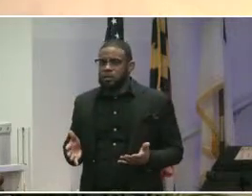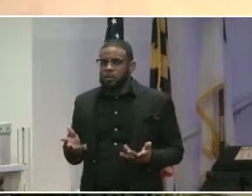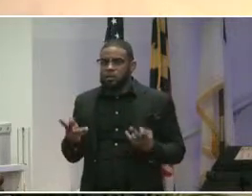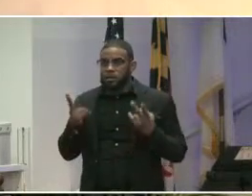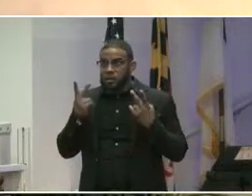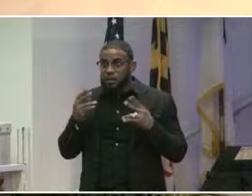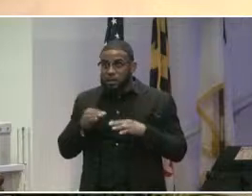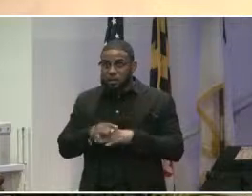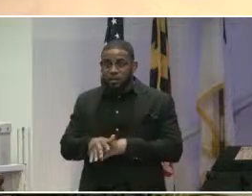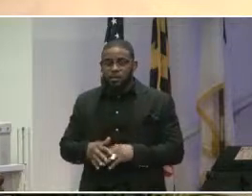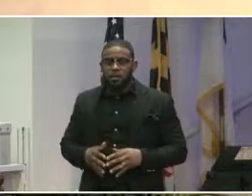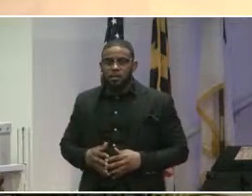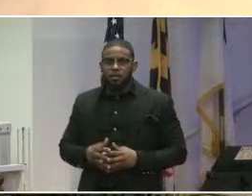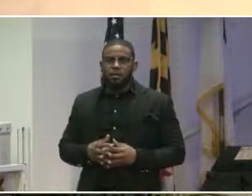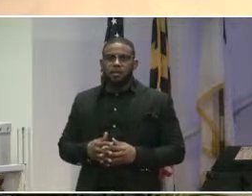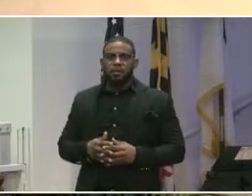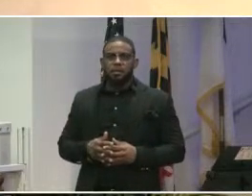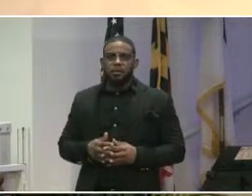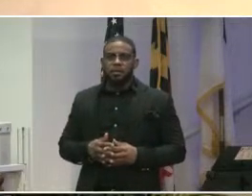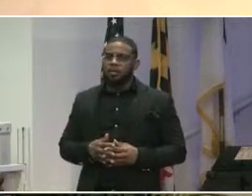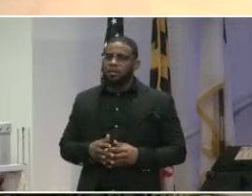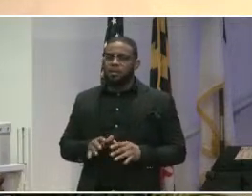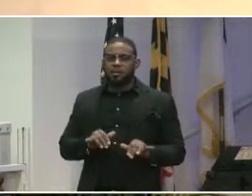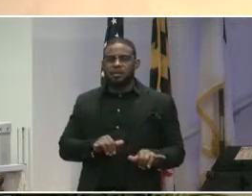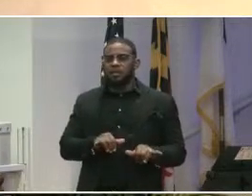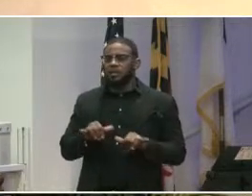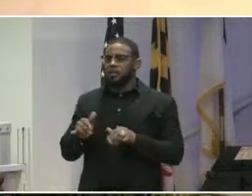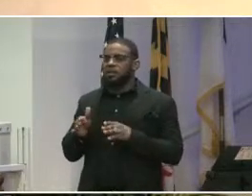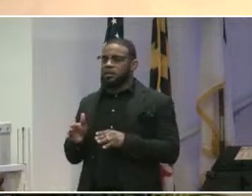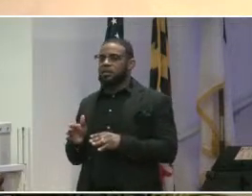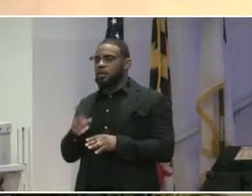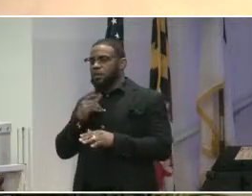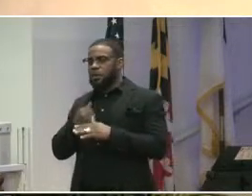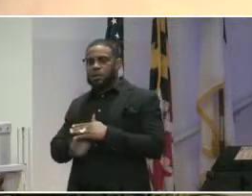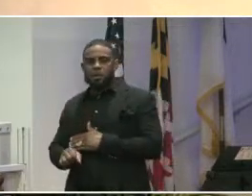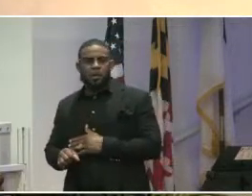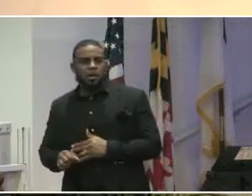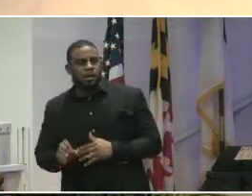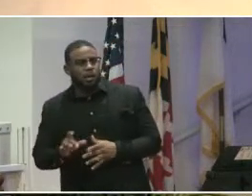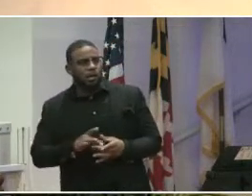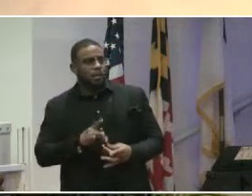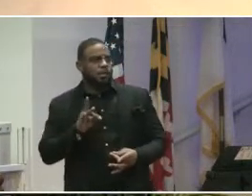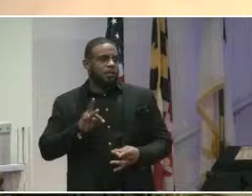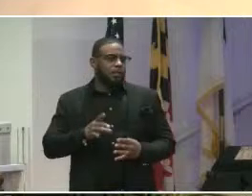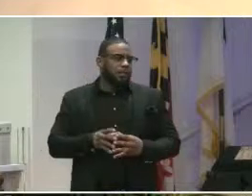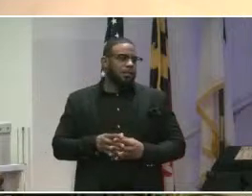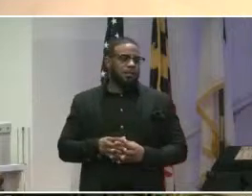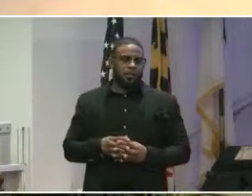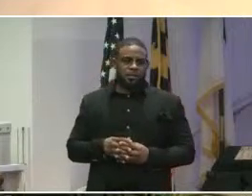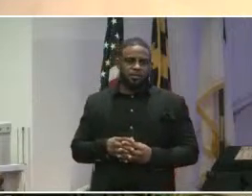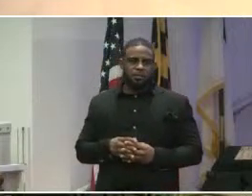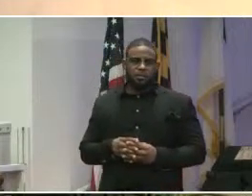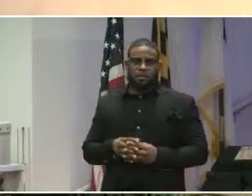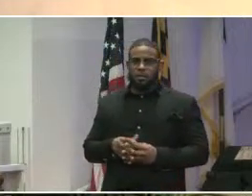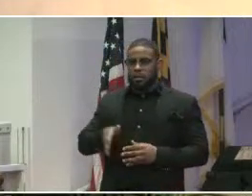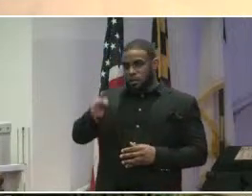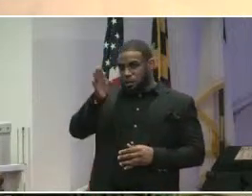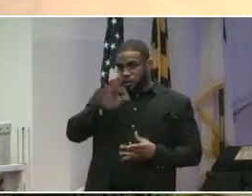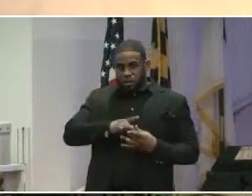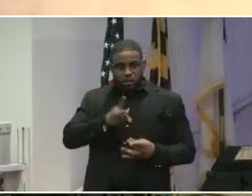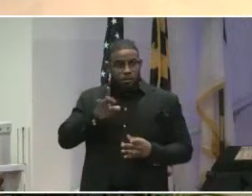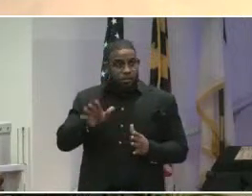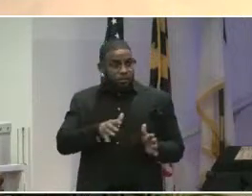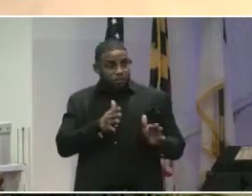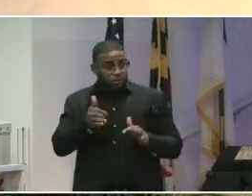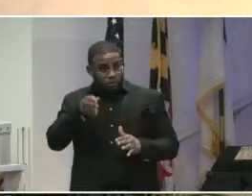see the effects. It's the same way with being born of the Spirit. God's Spirit, the